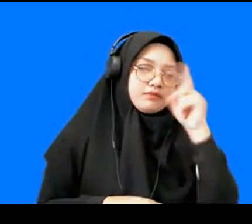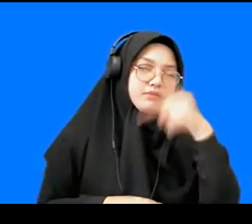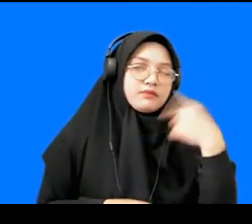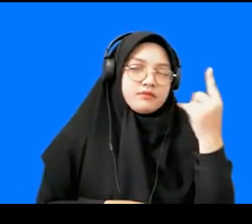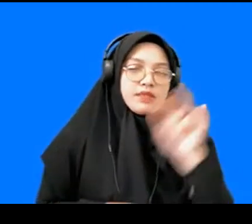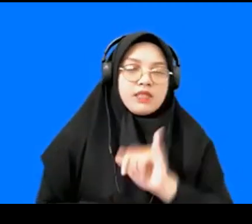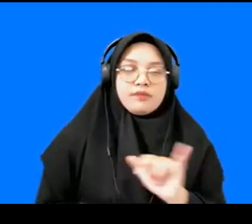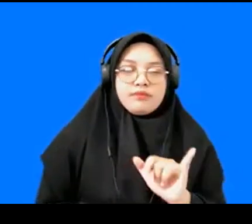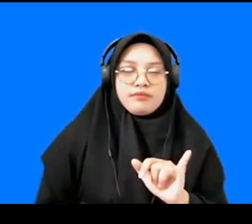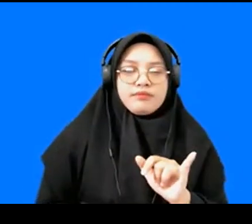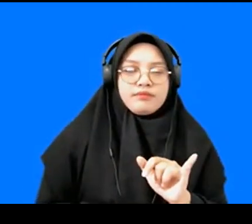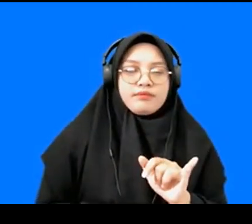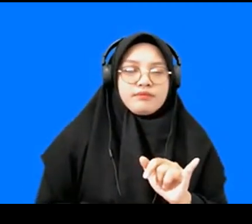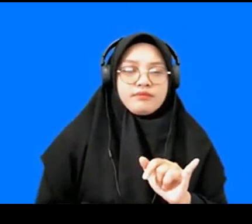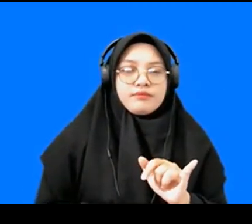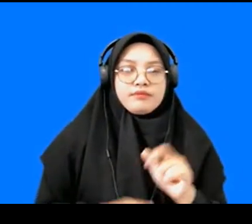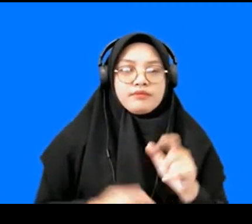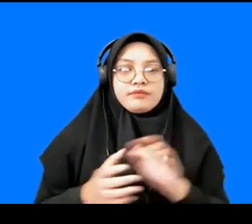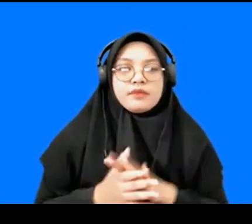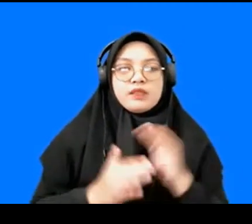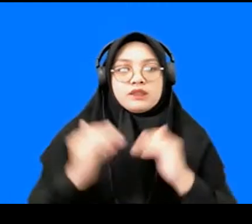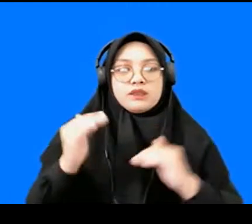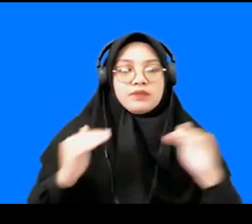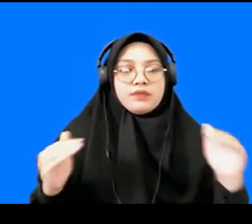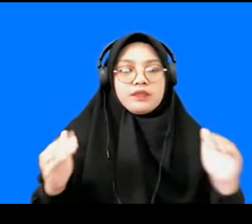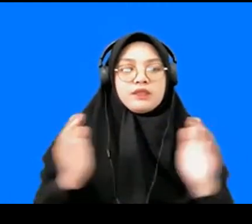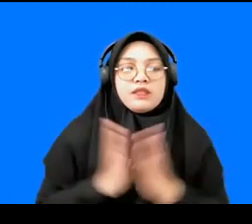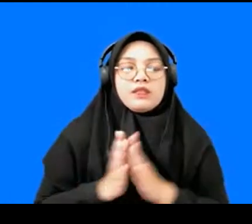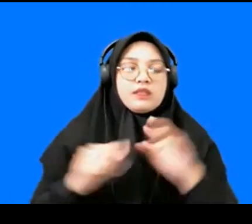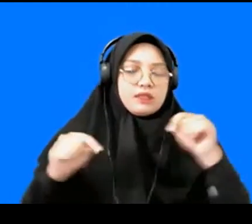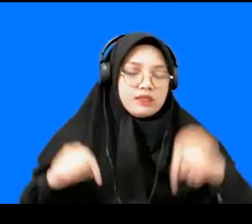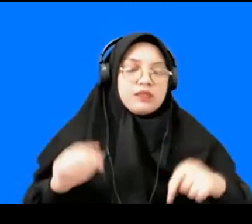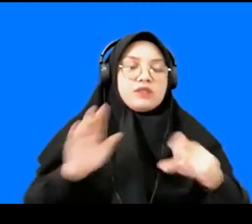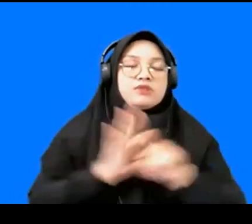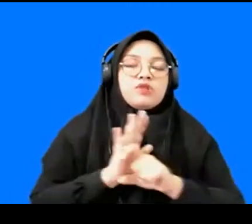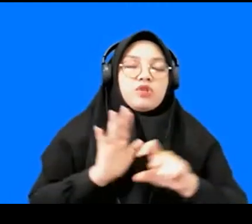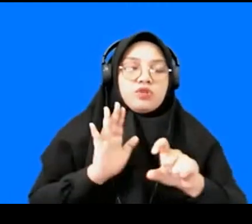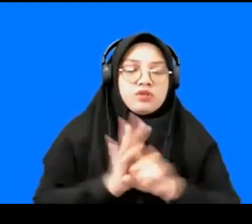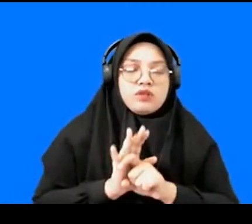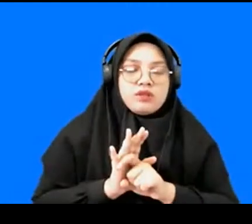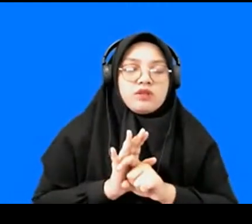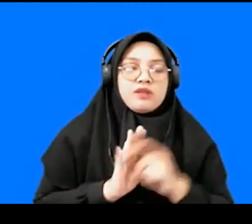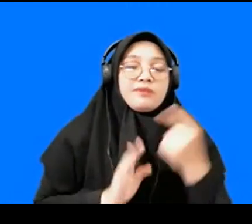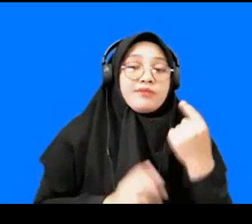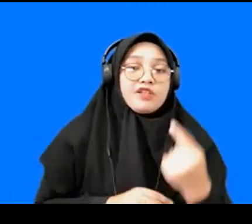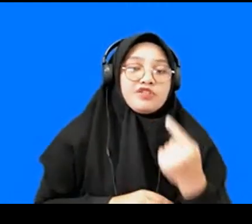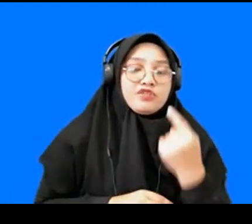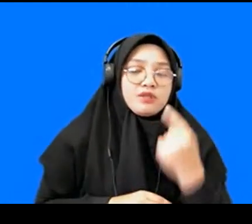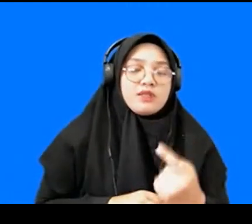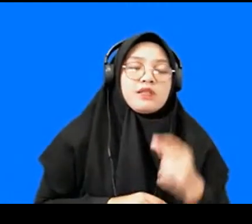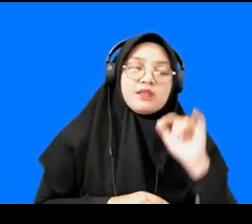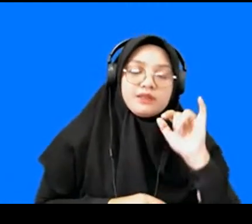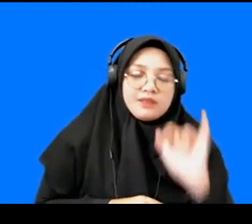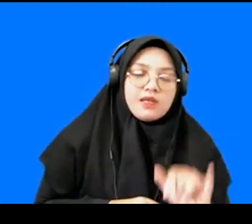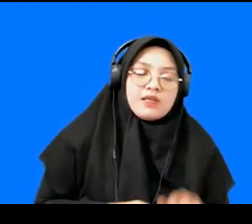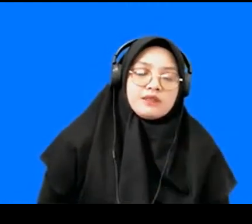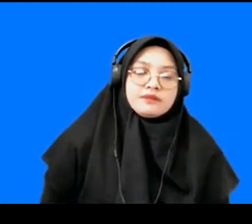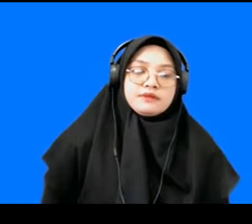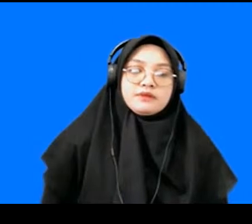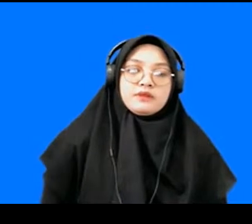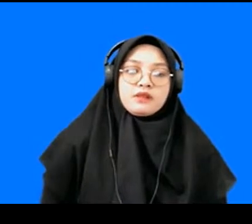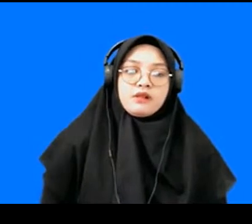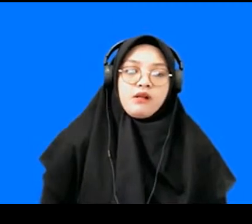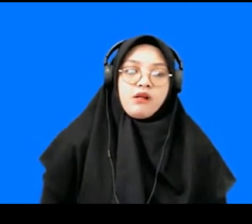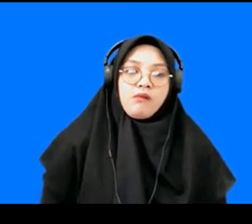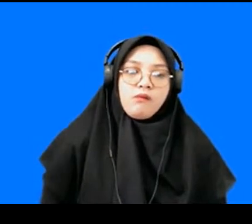And a very personal example, you know, I was in a flat for for a very brief period in a city,